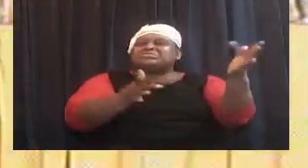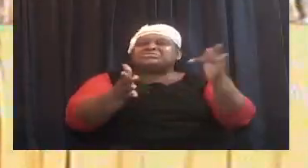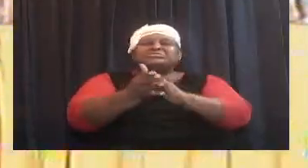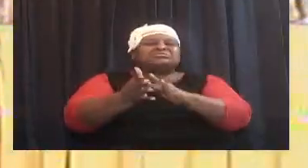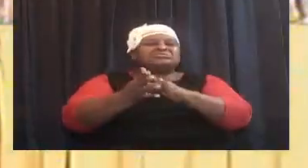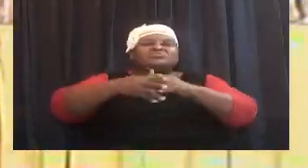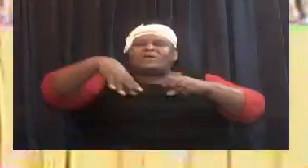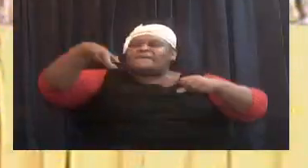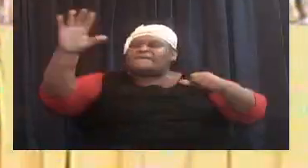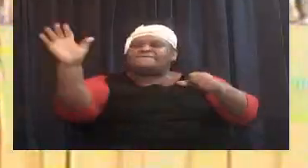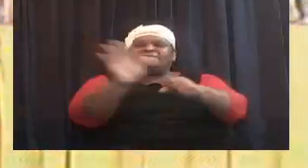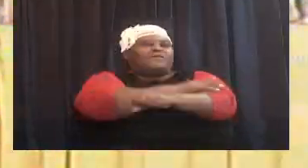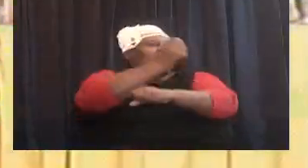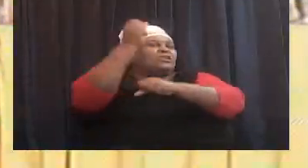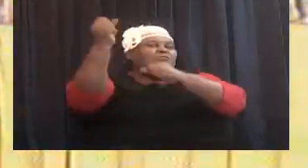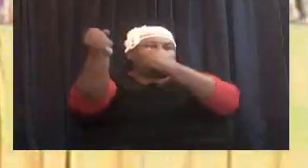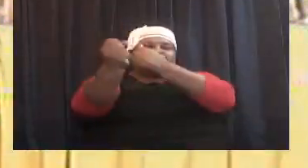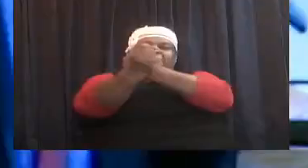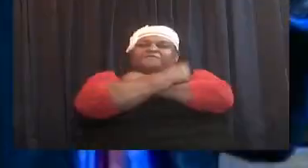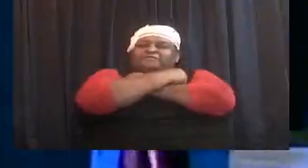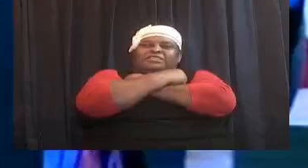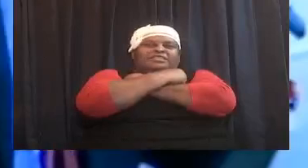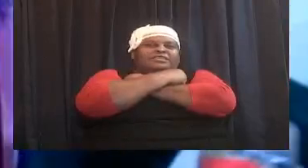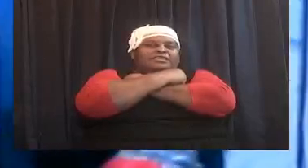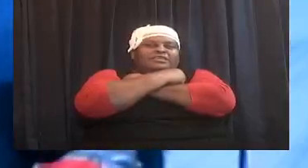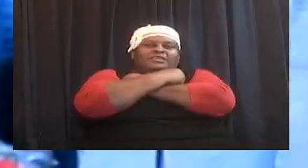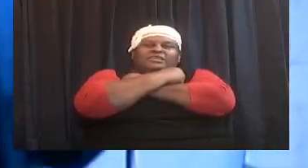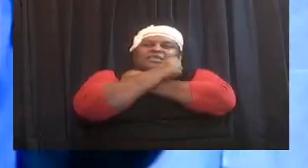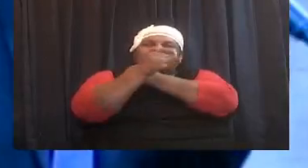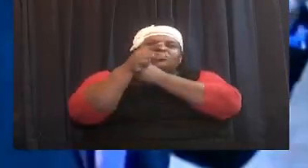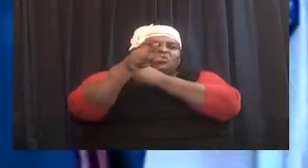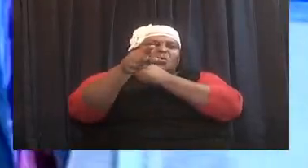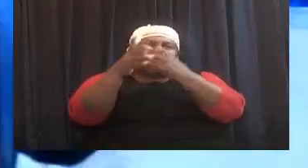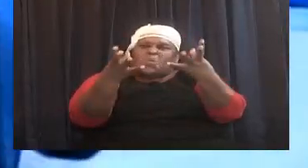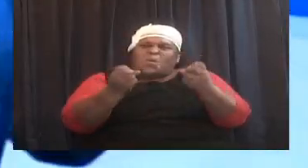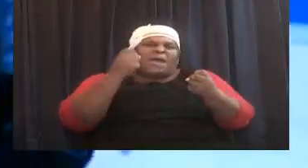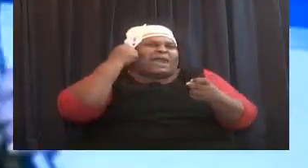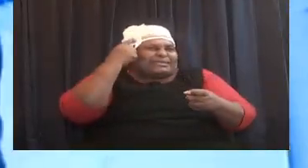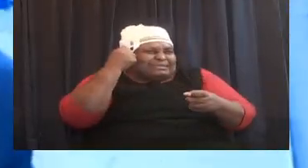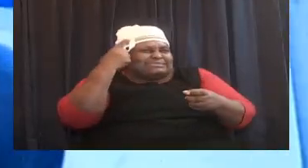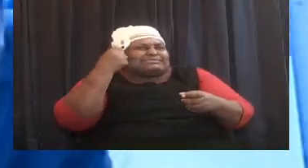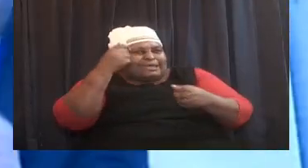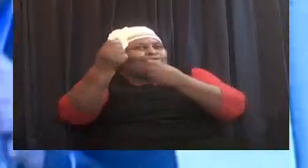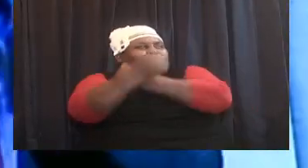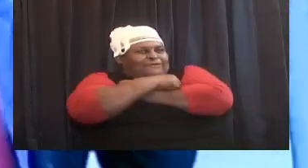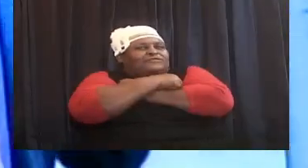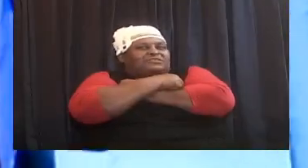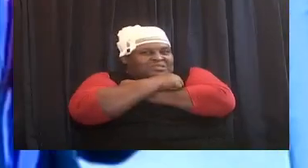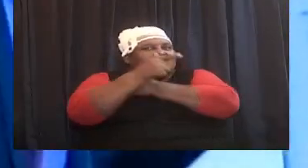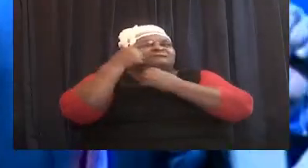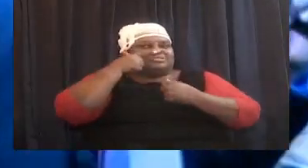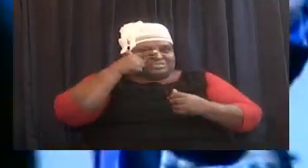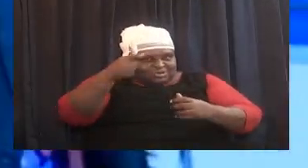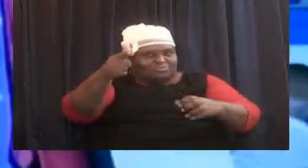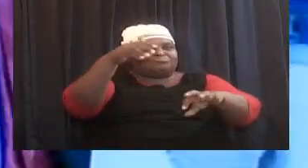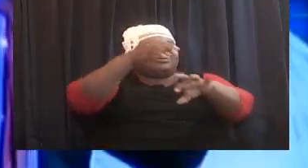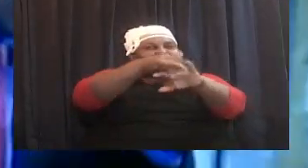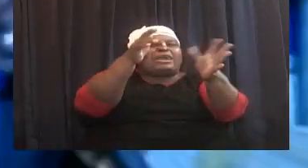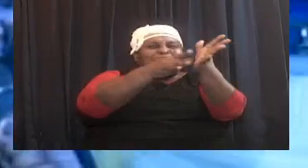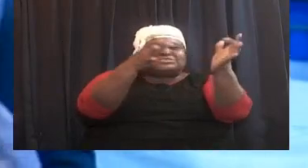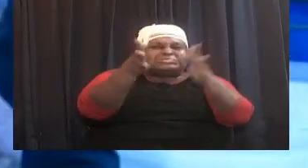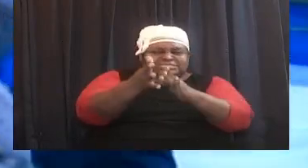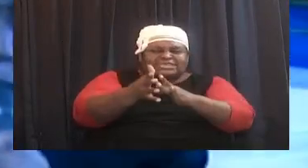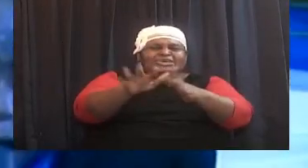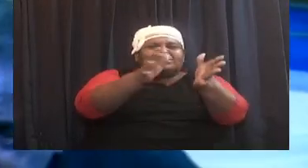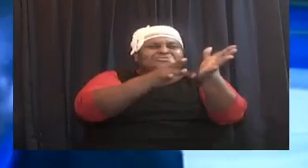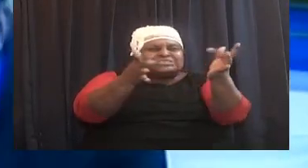love. If you want to understand love, you have got to look at Jesus. Jesus is the